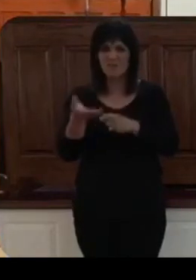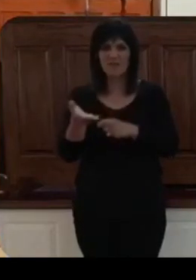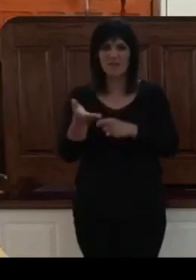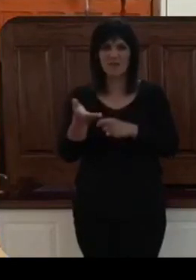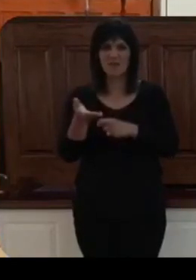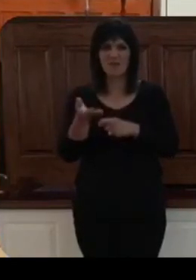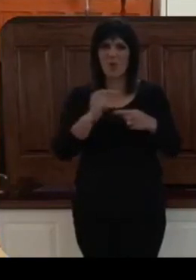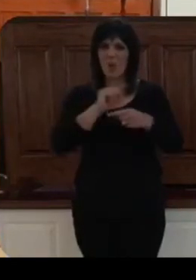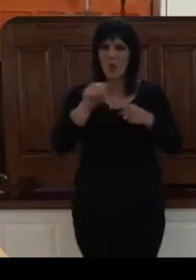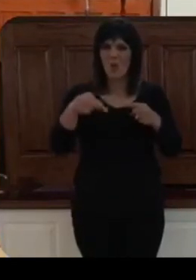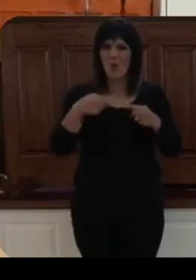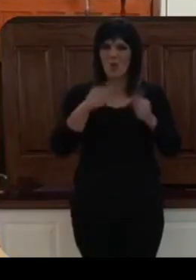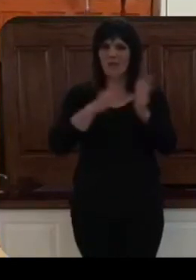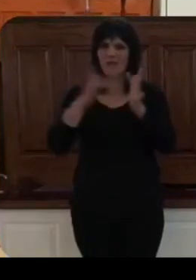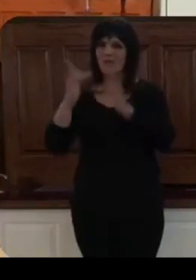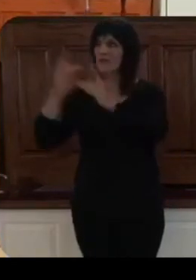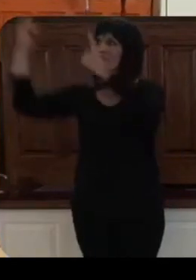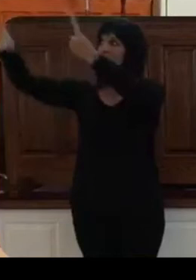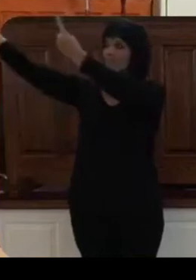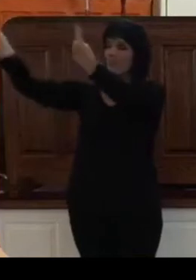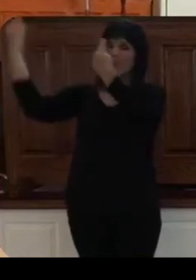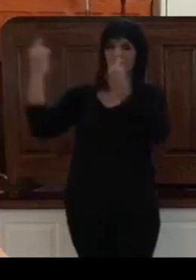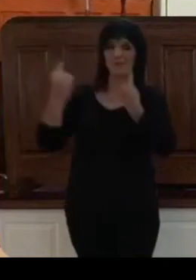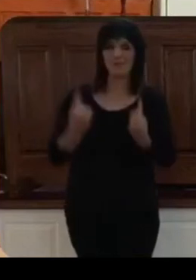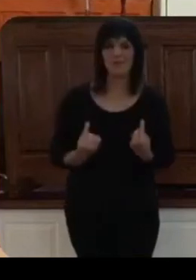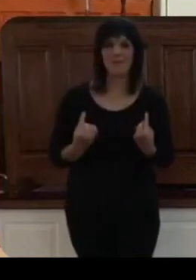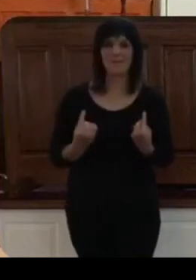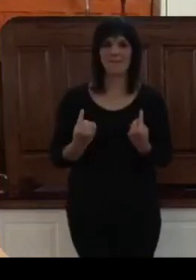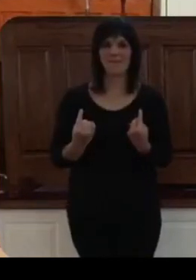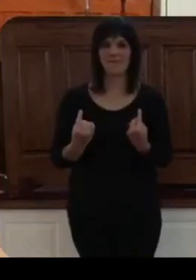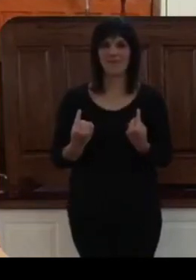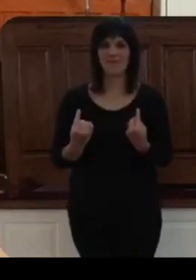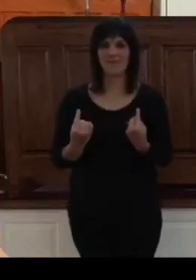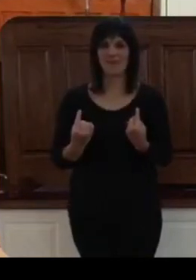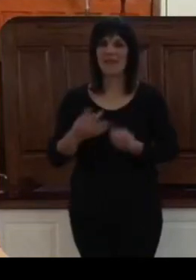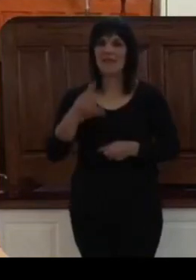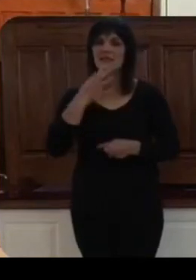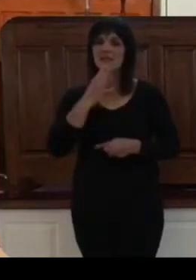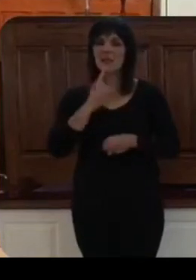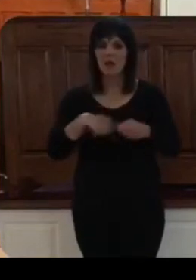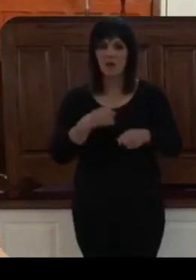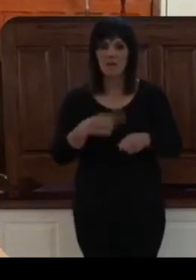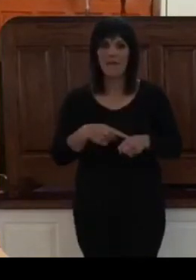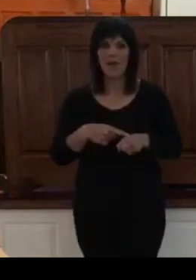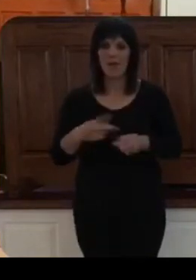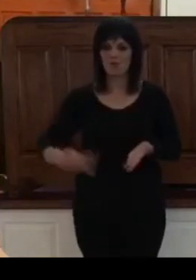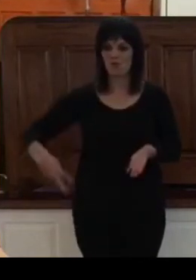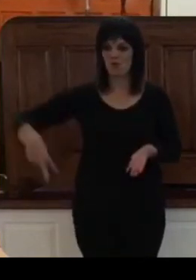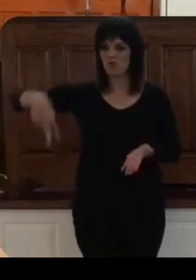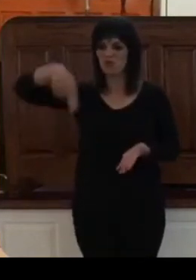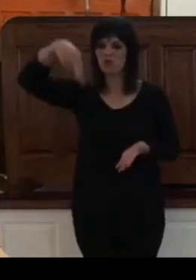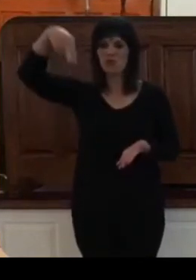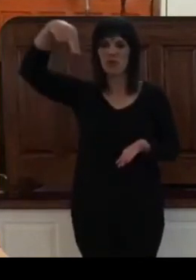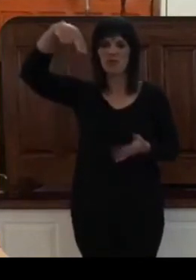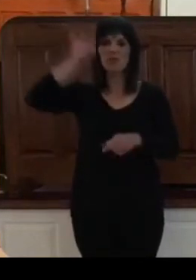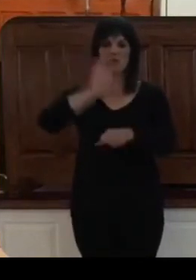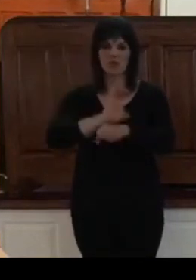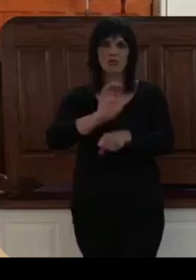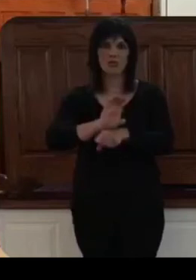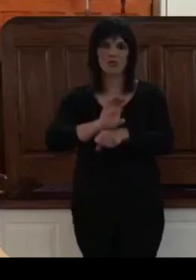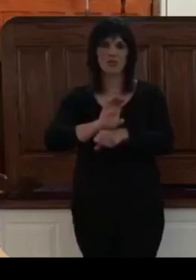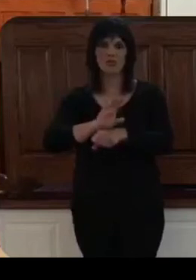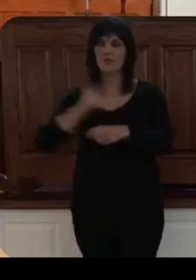uses when Jesus comes back, the parousia, when Jesus comes back. He's talking about the rapture of the church. He says, all